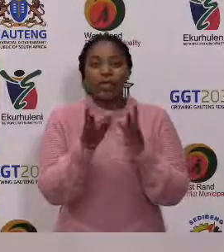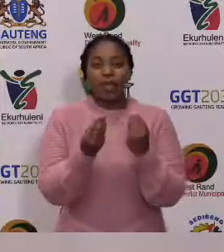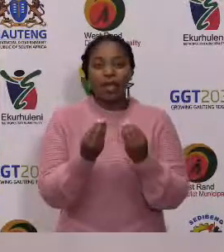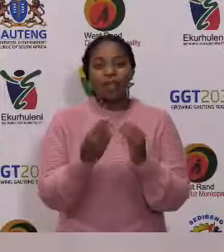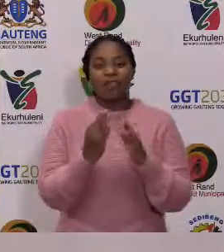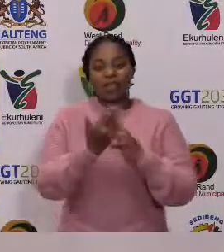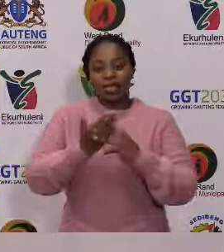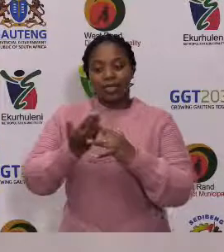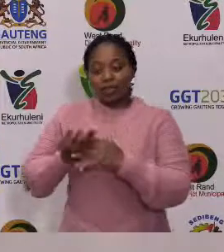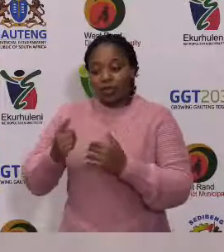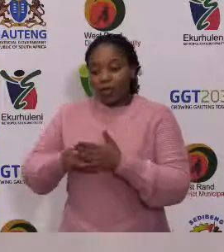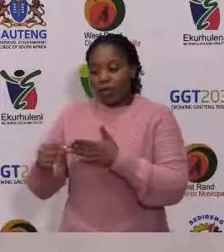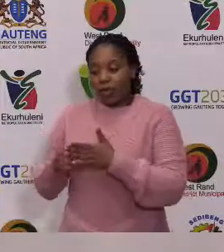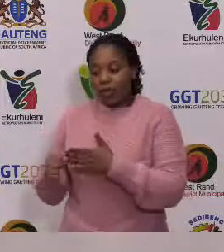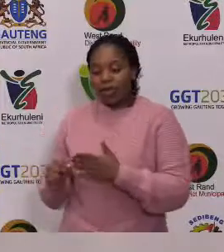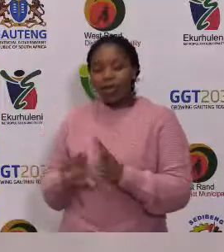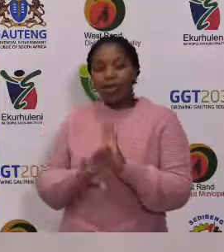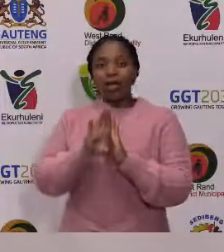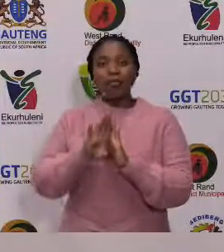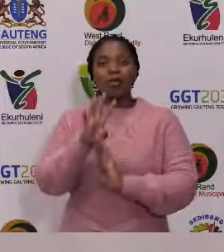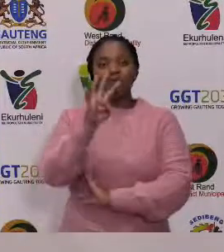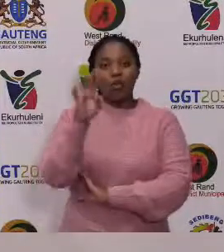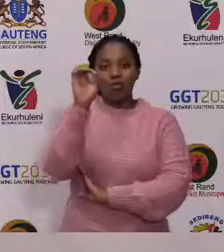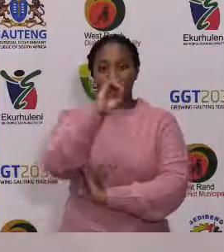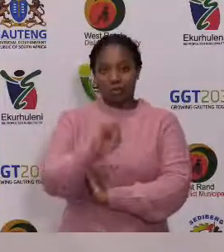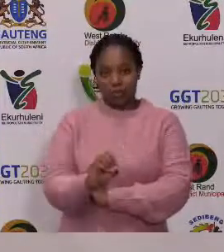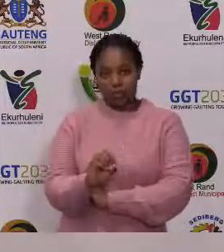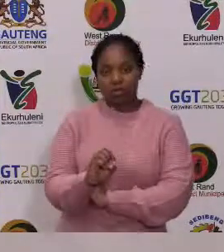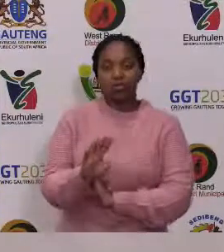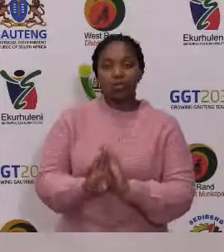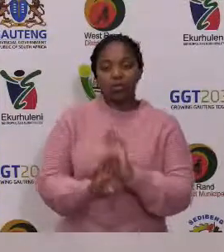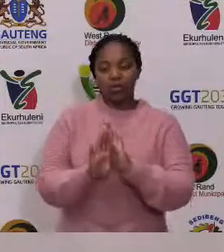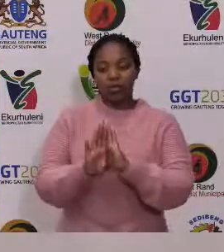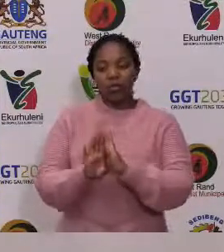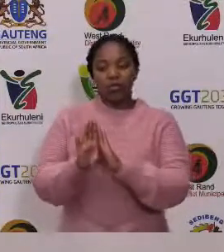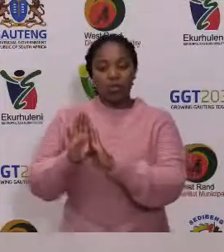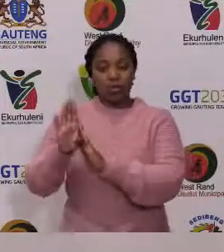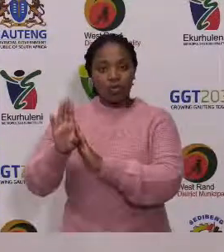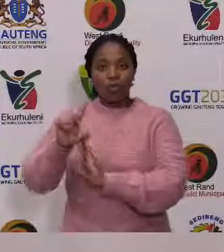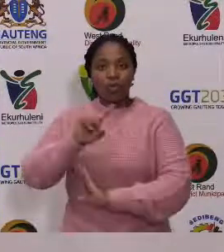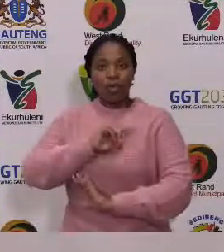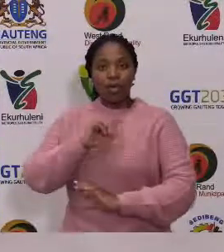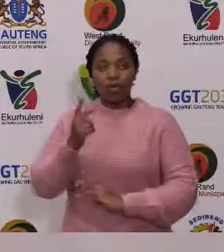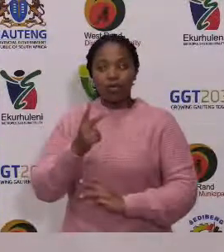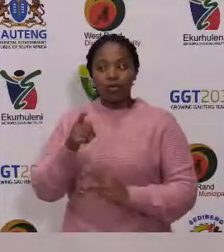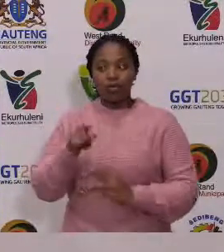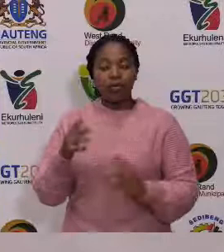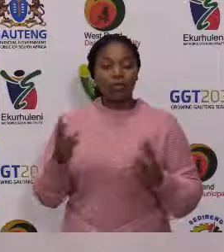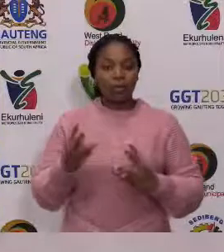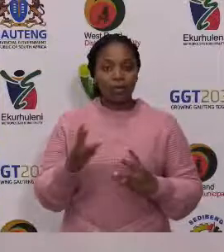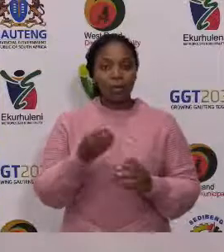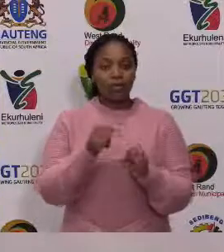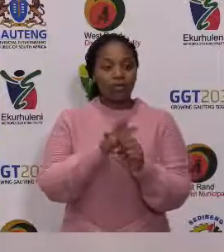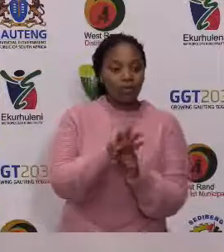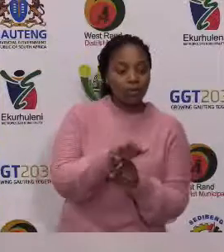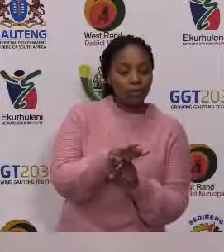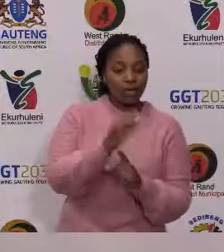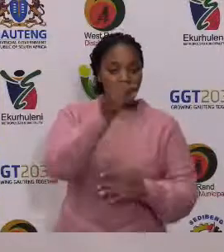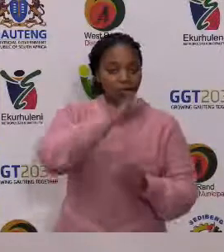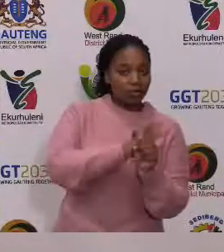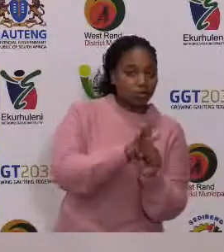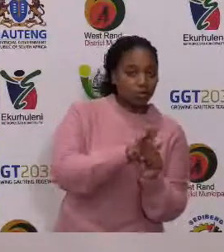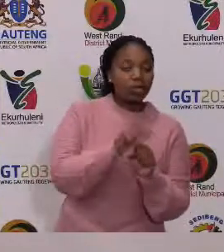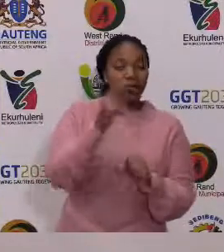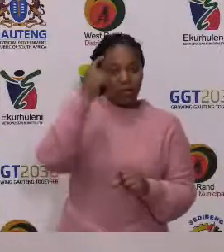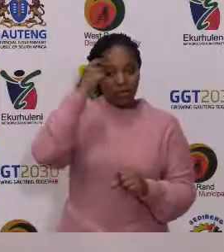by 4%. And because the percentage positivity had gone up by 1 percentage point, it was something that we thought needed to be